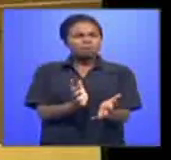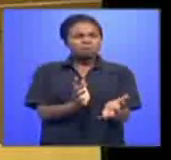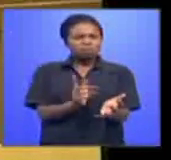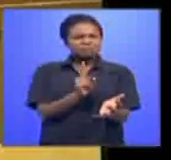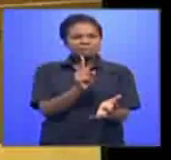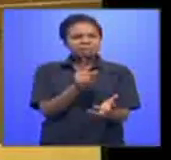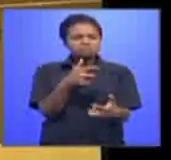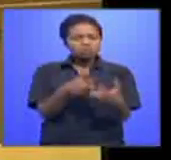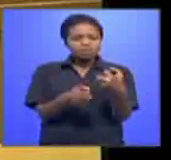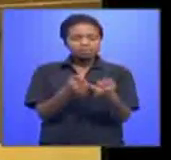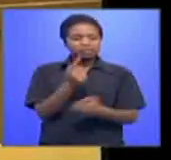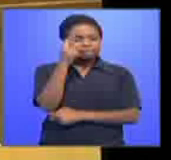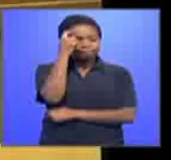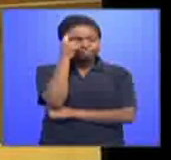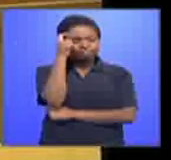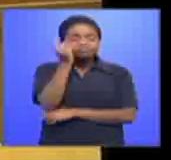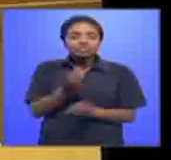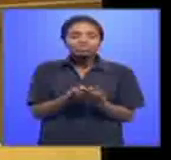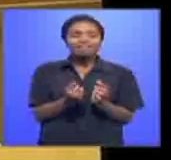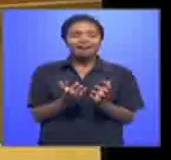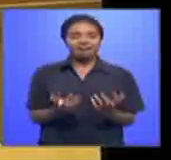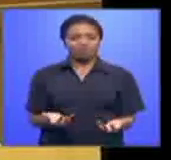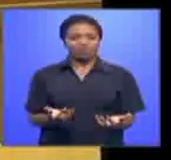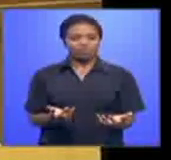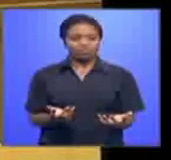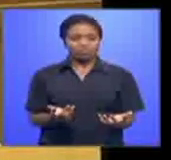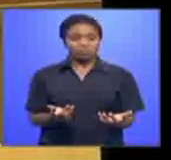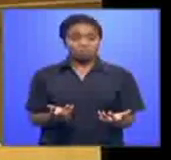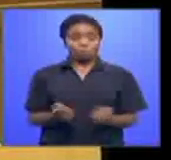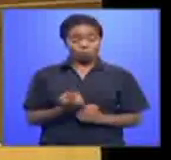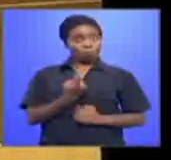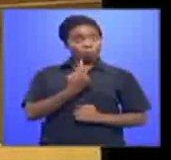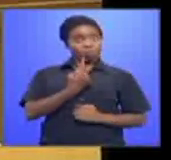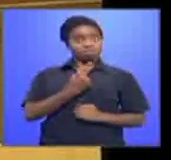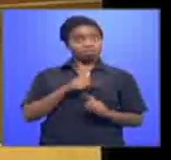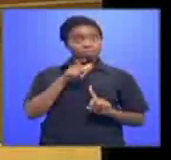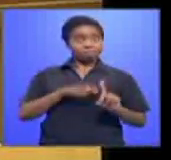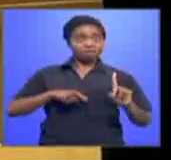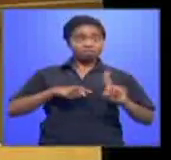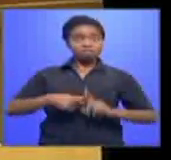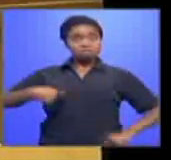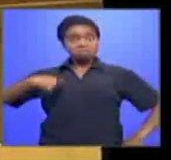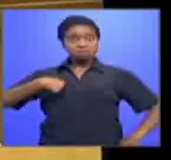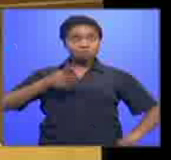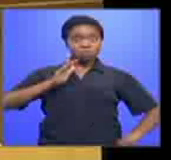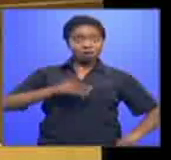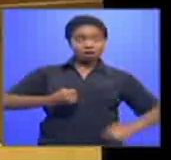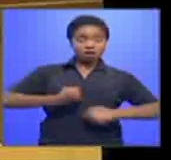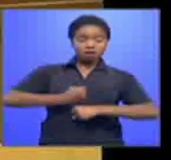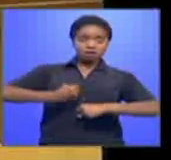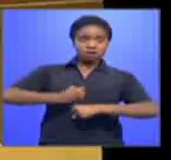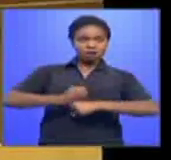necessary solutions. No single force acting individually can achieve